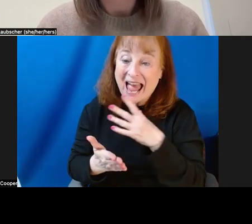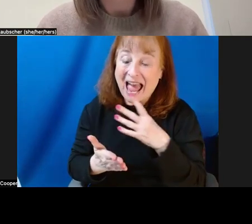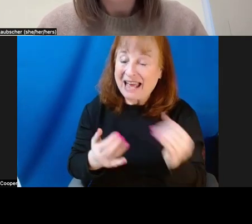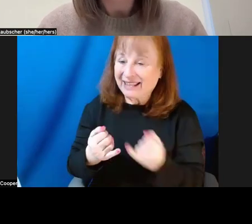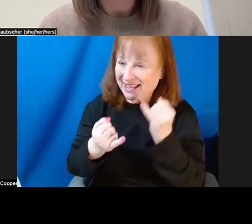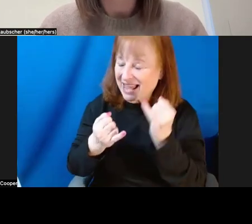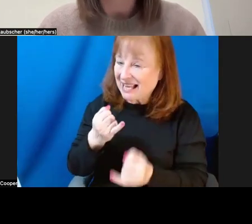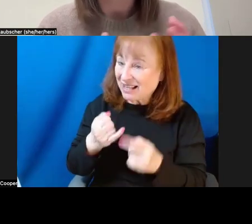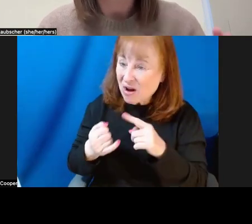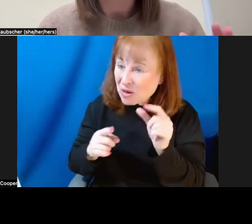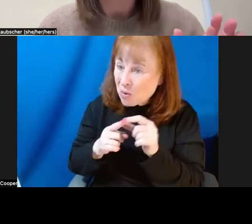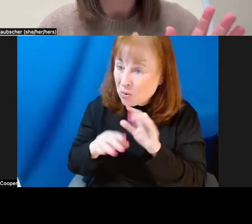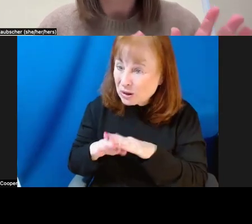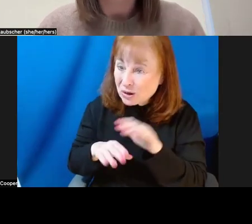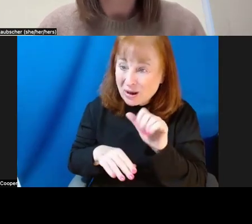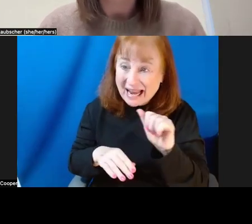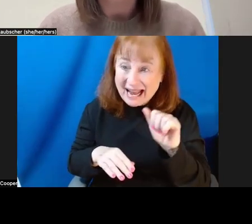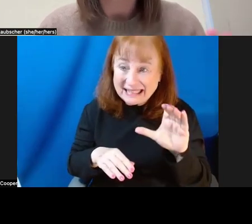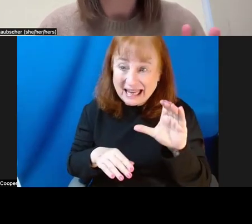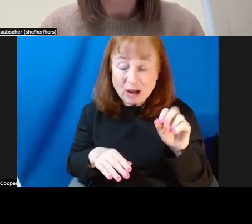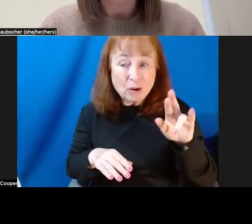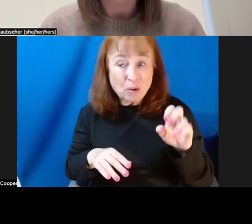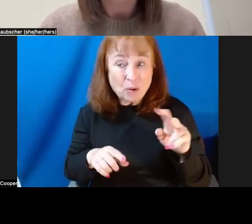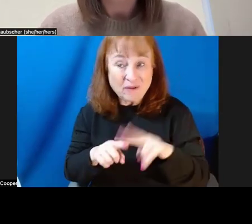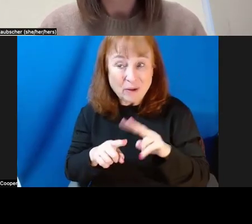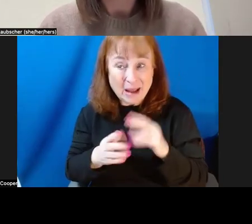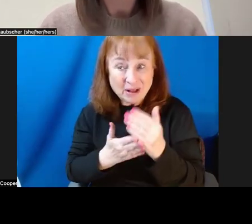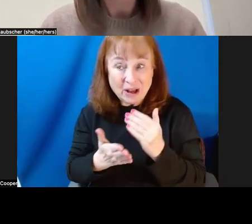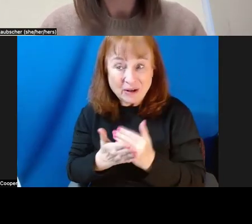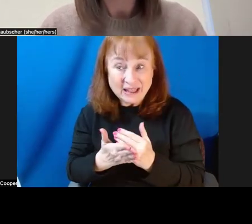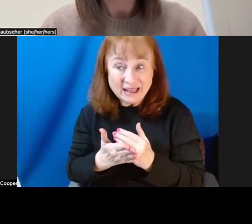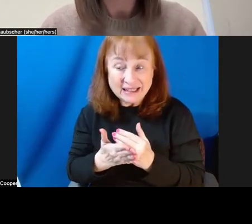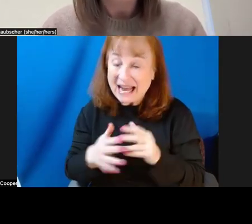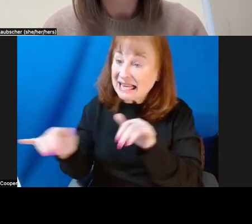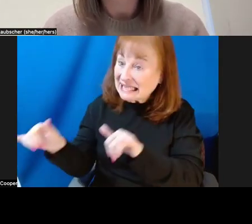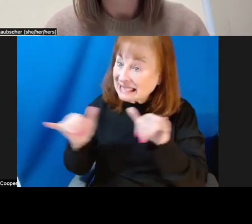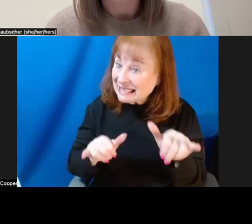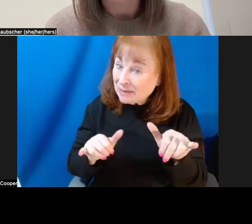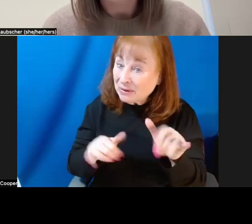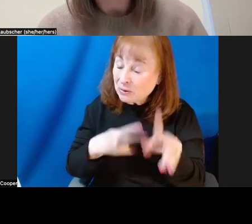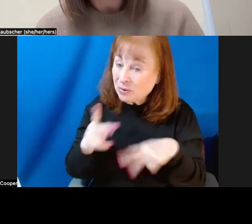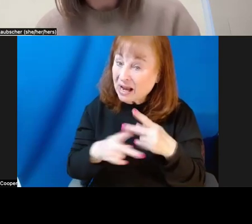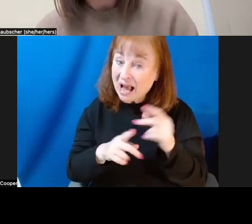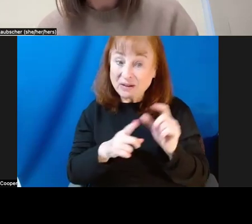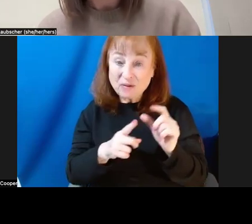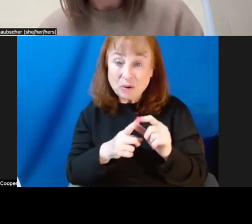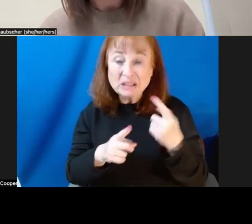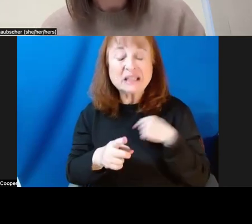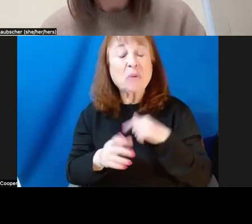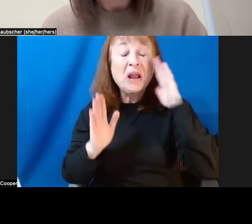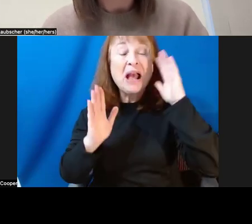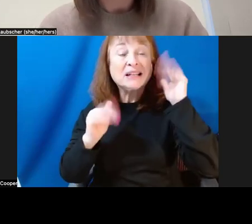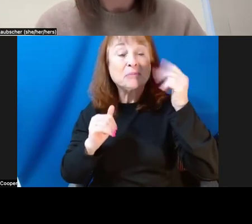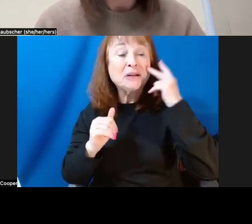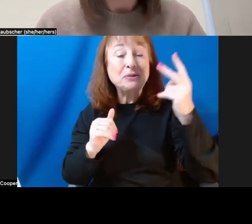lastly, are the words on those AAC core vocabulary lists similar to the types of words that we would expect to